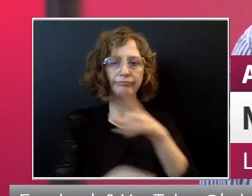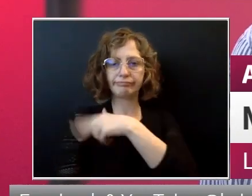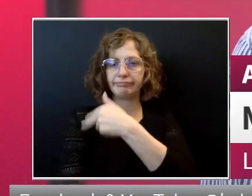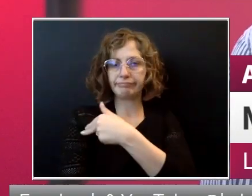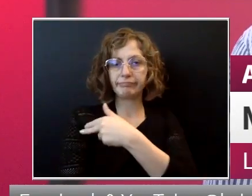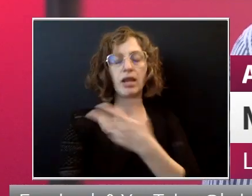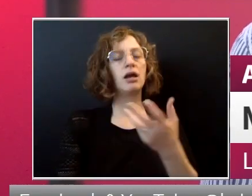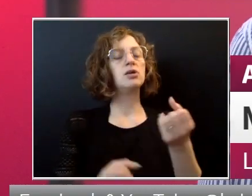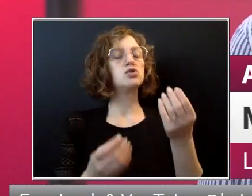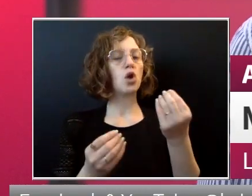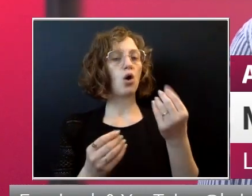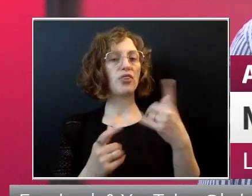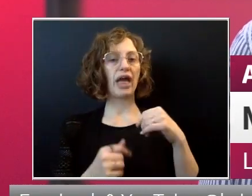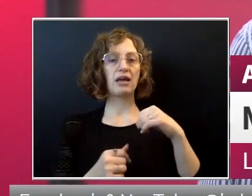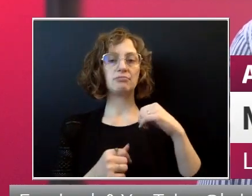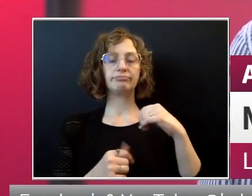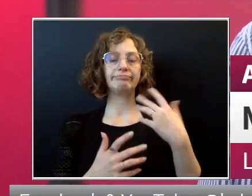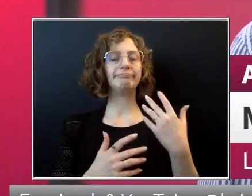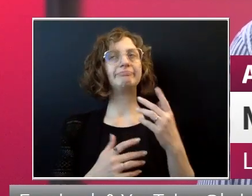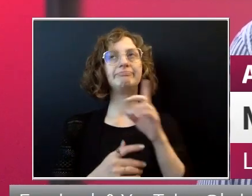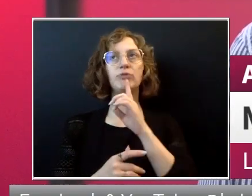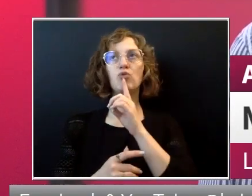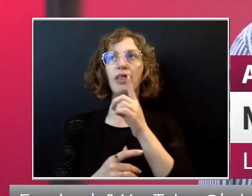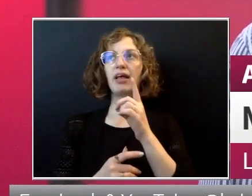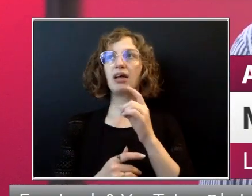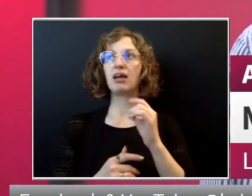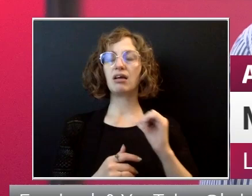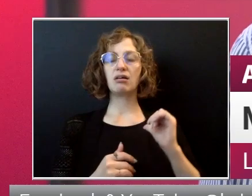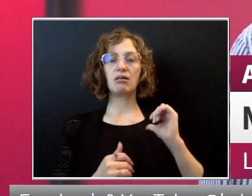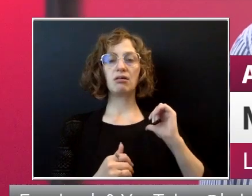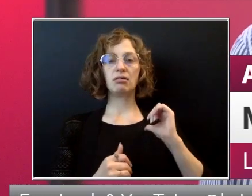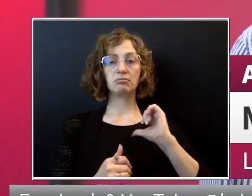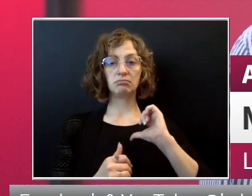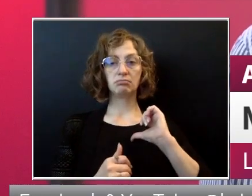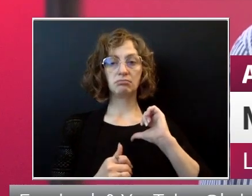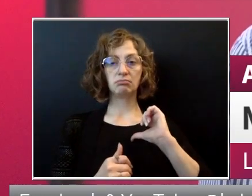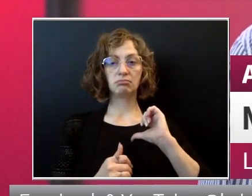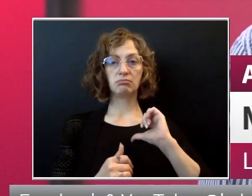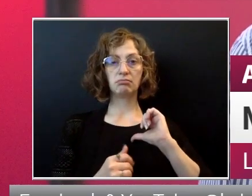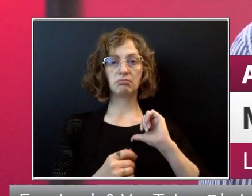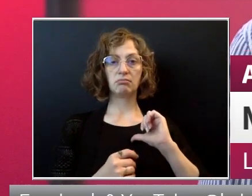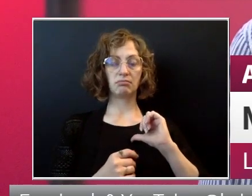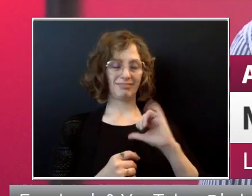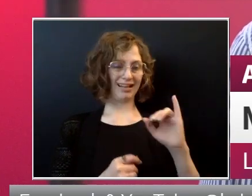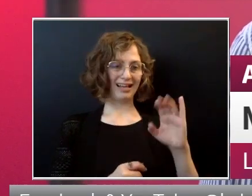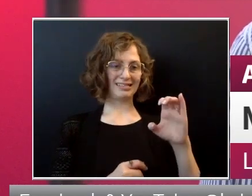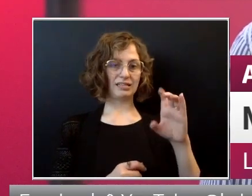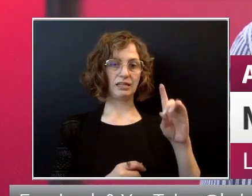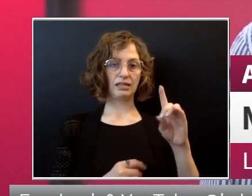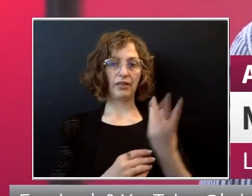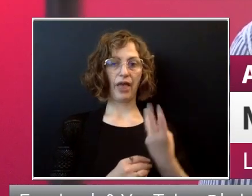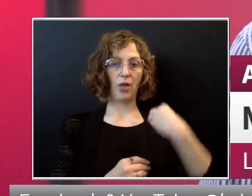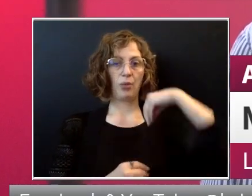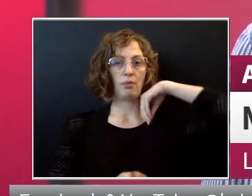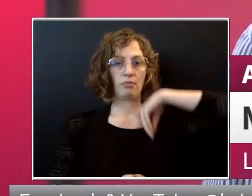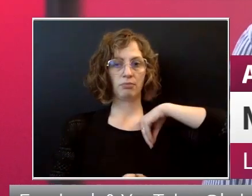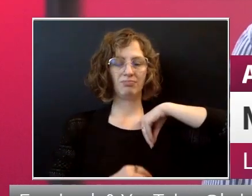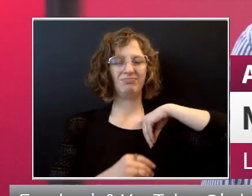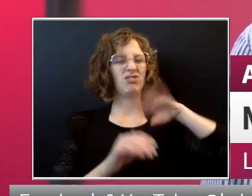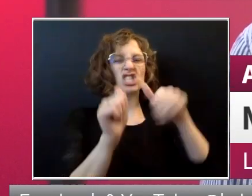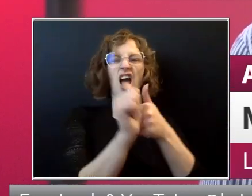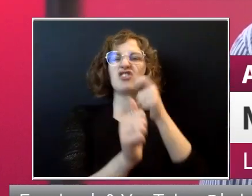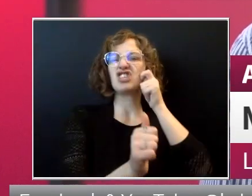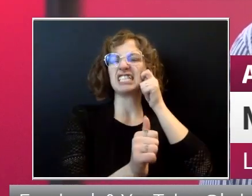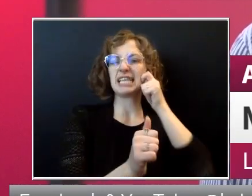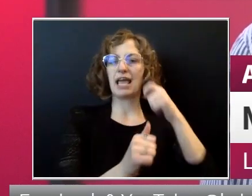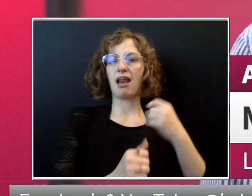like above the chest, and they implant the ICD under the skin, and it's kind of like on the side